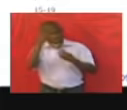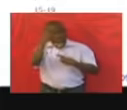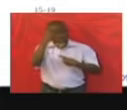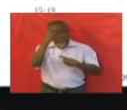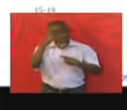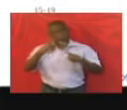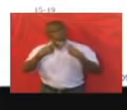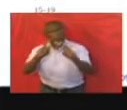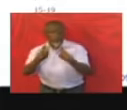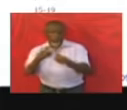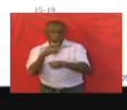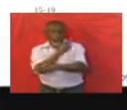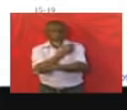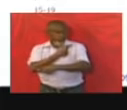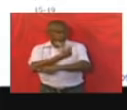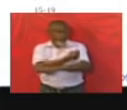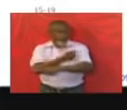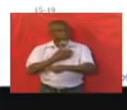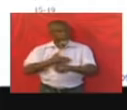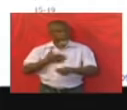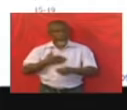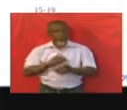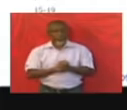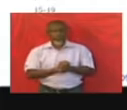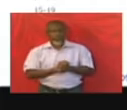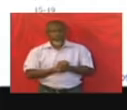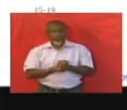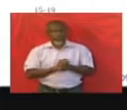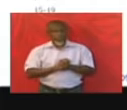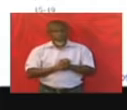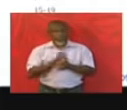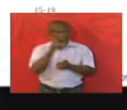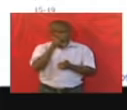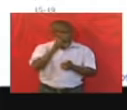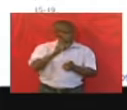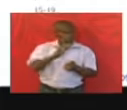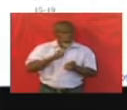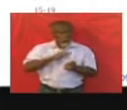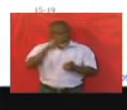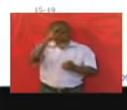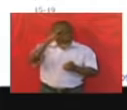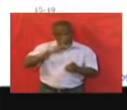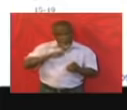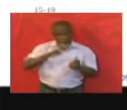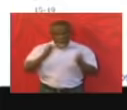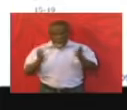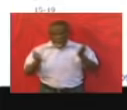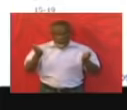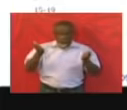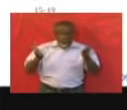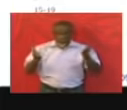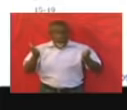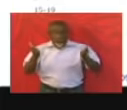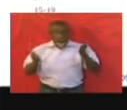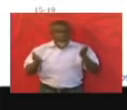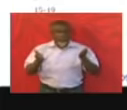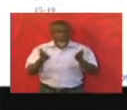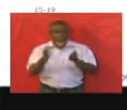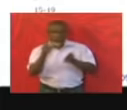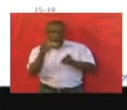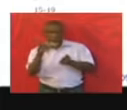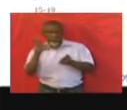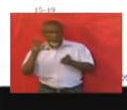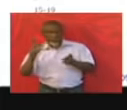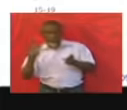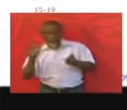also see that male-female balance has now swung to about 57-43 in favor of the men, but it's down